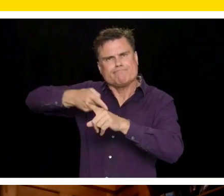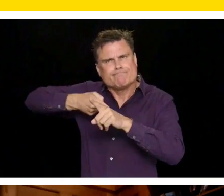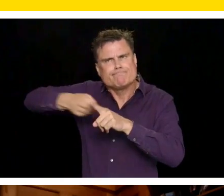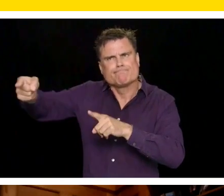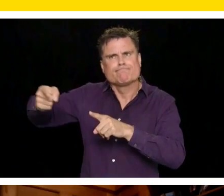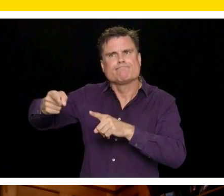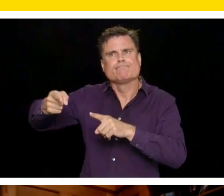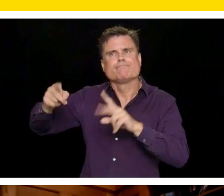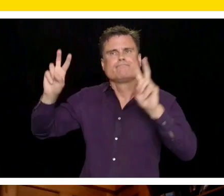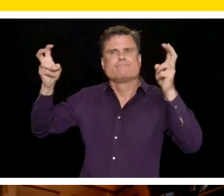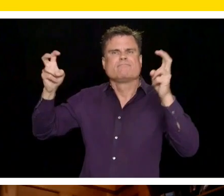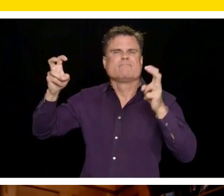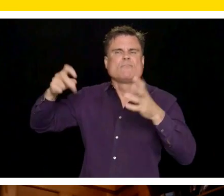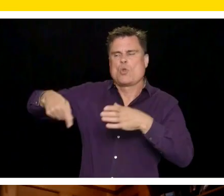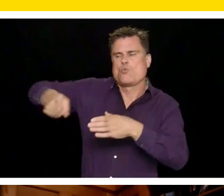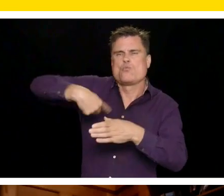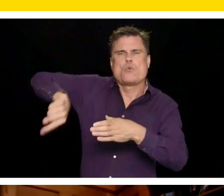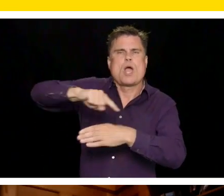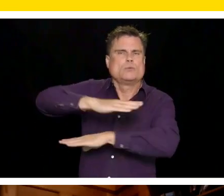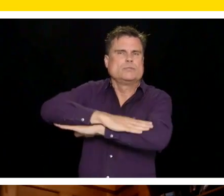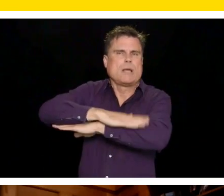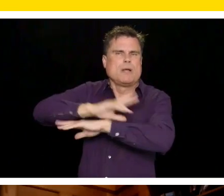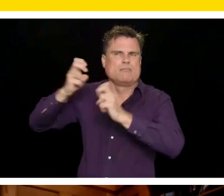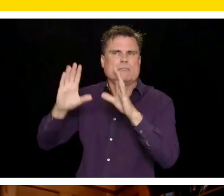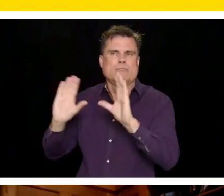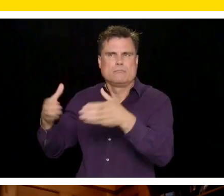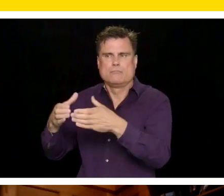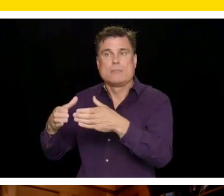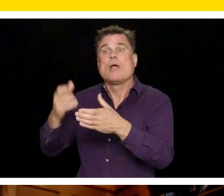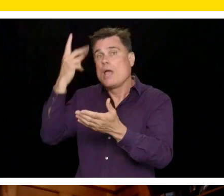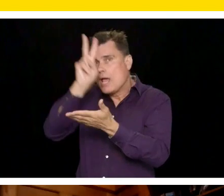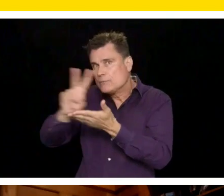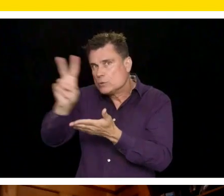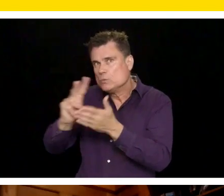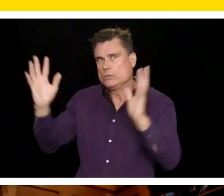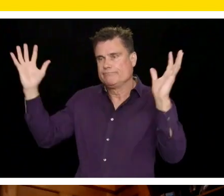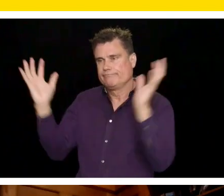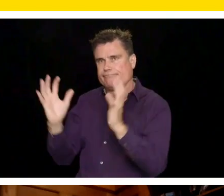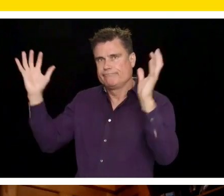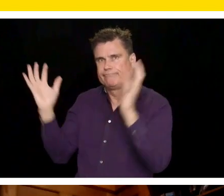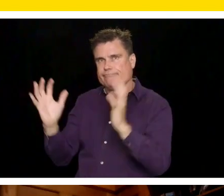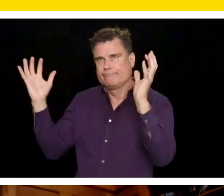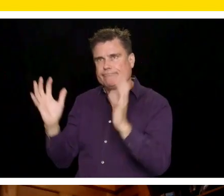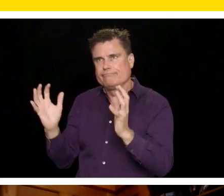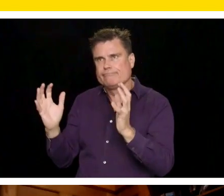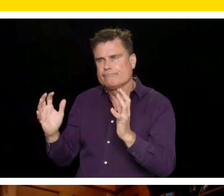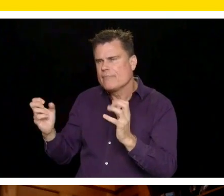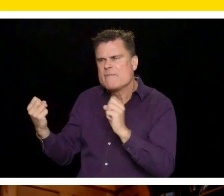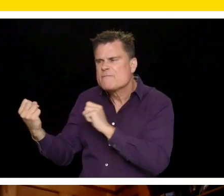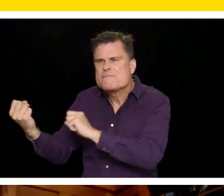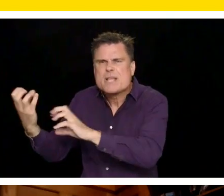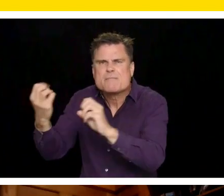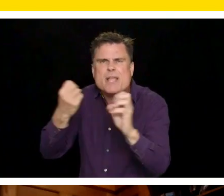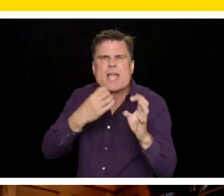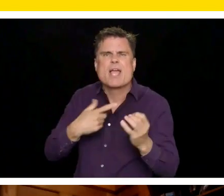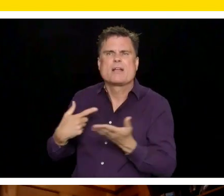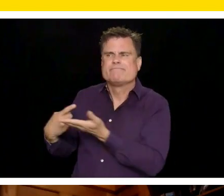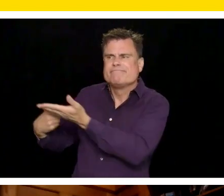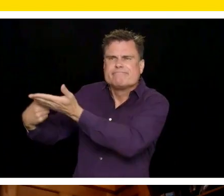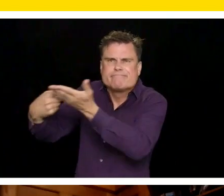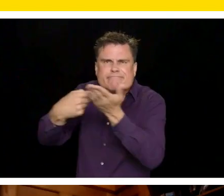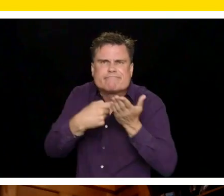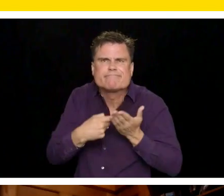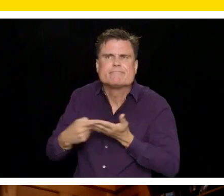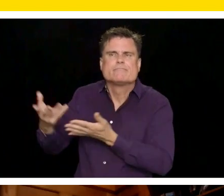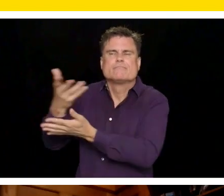2 weeks. For me to hear their feedback of how things were going on the ground for their own selves as businesses, as for their members,